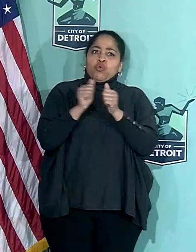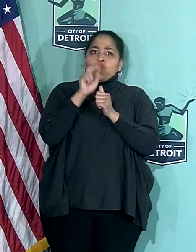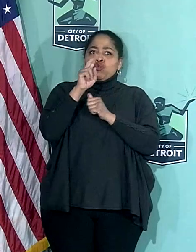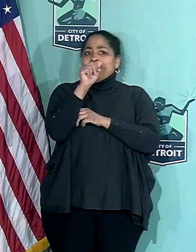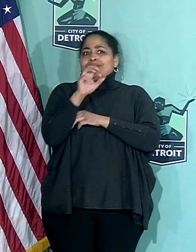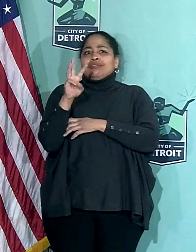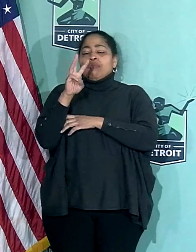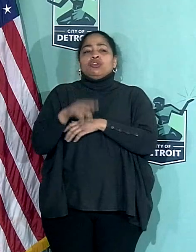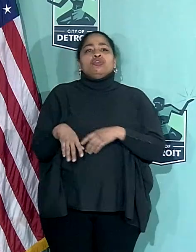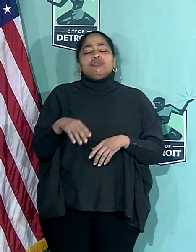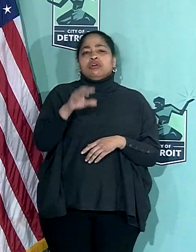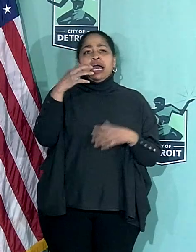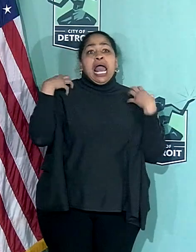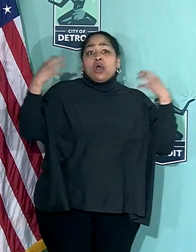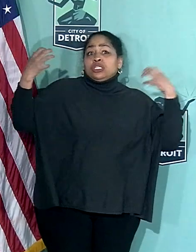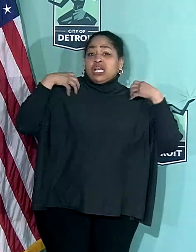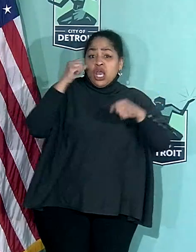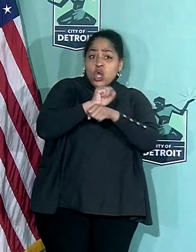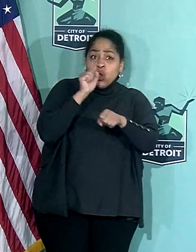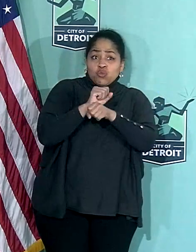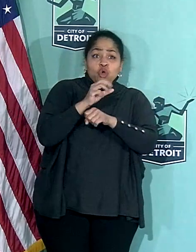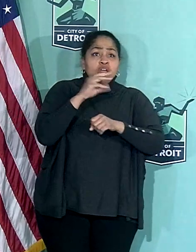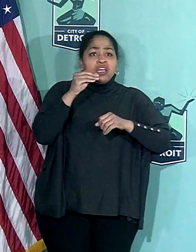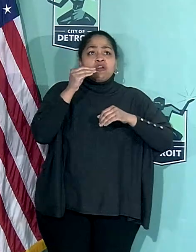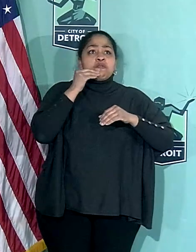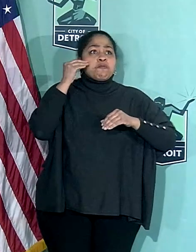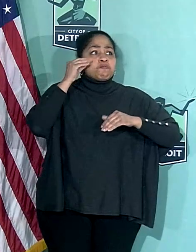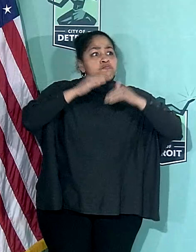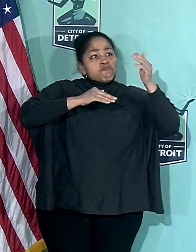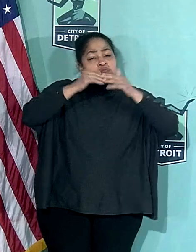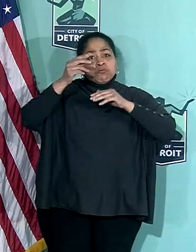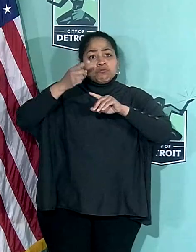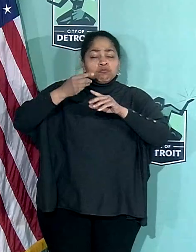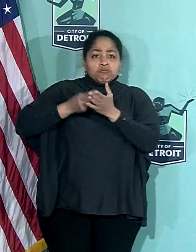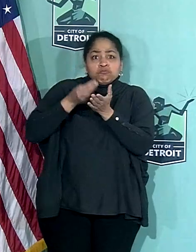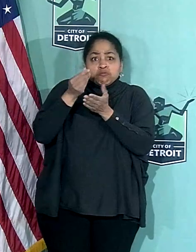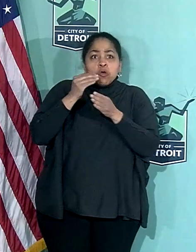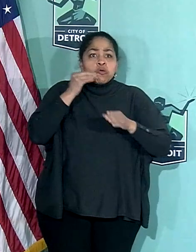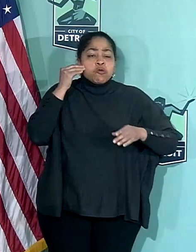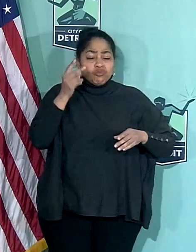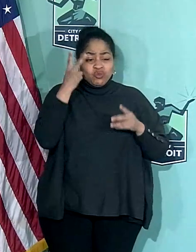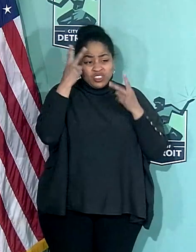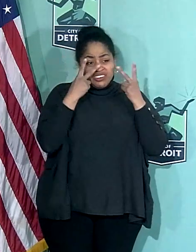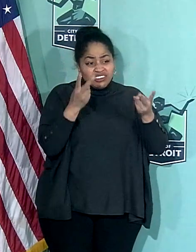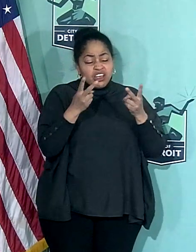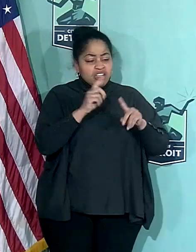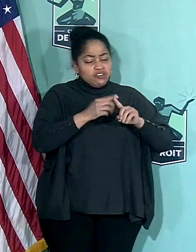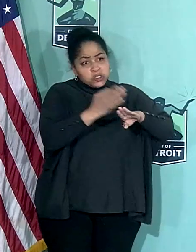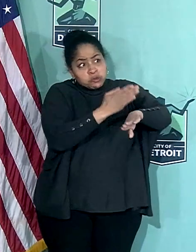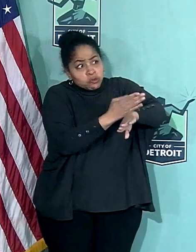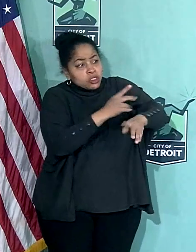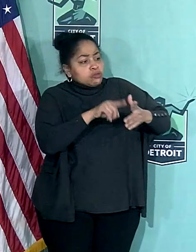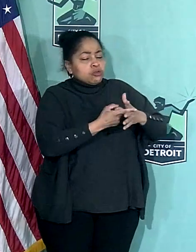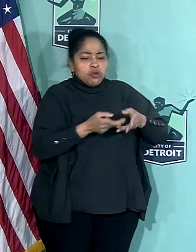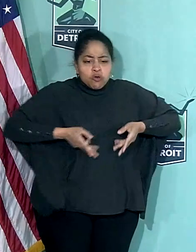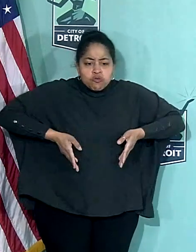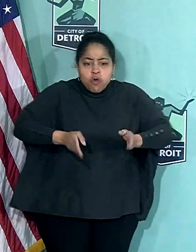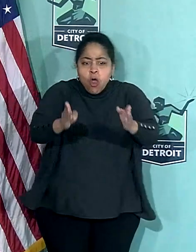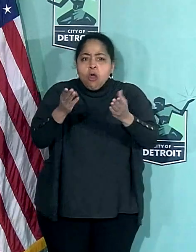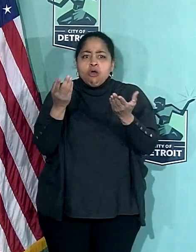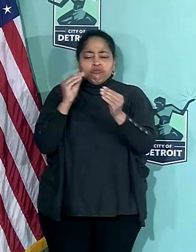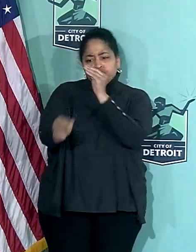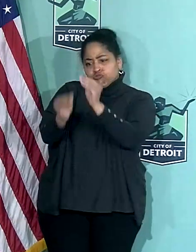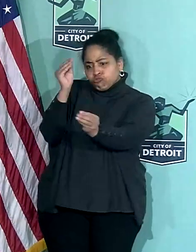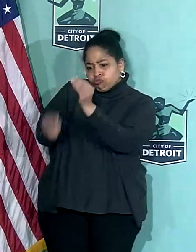estate and outdoor work. So if you go around the city now, you'll see the landscaping crews are out, construction projects are starting, road projects